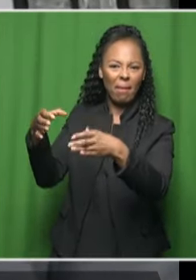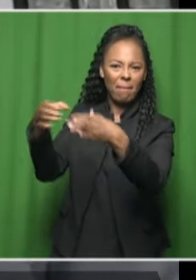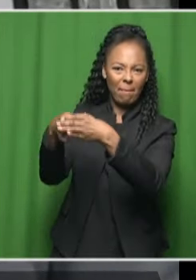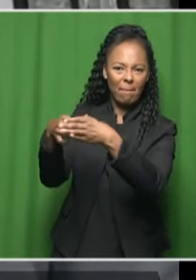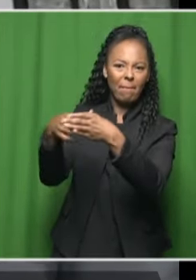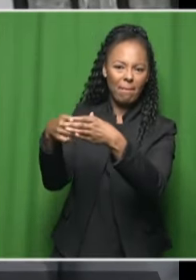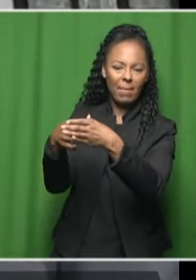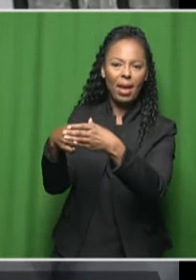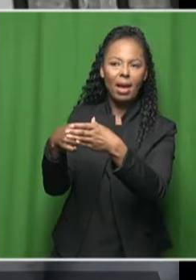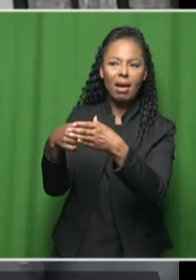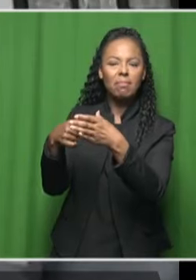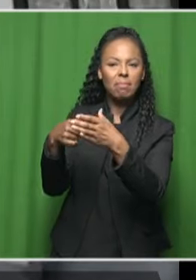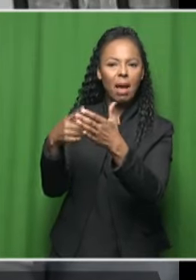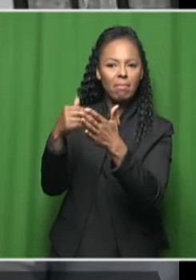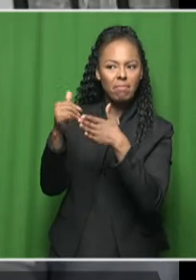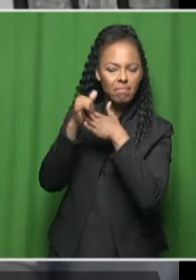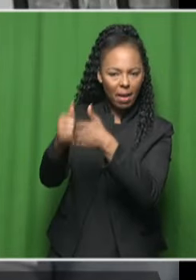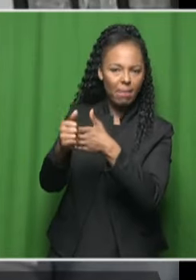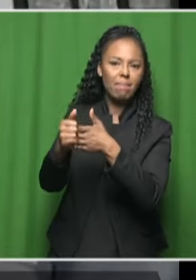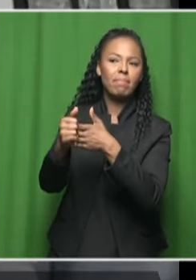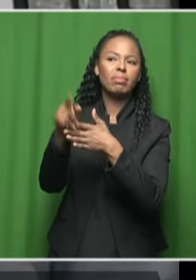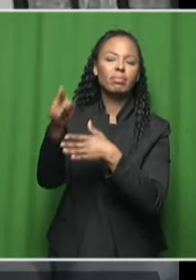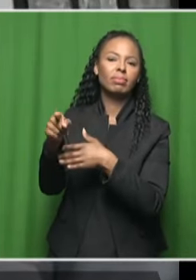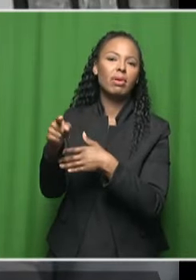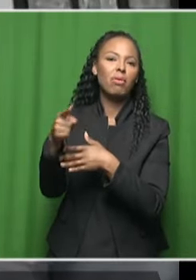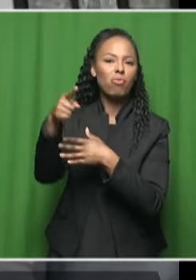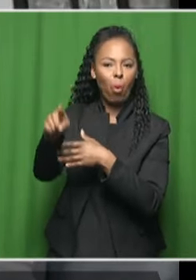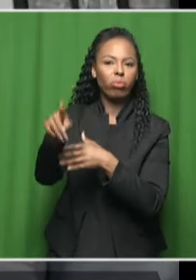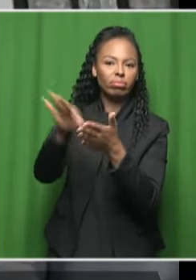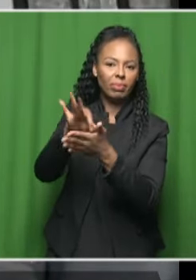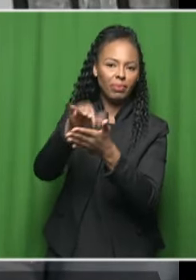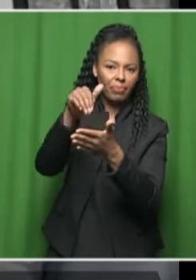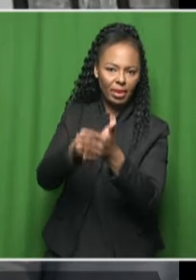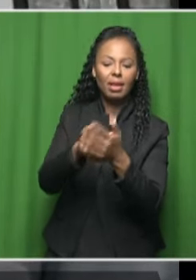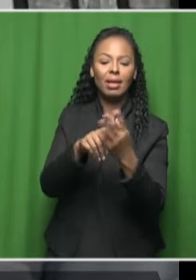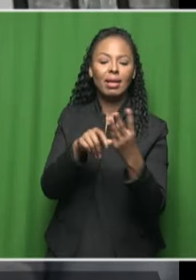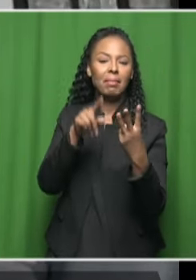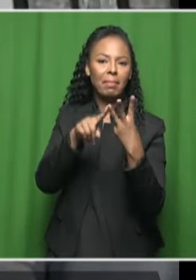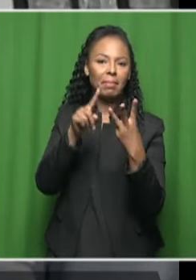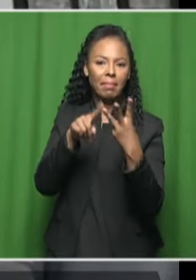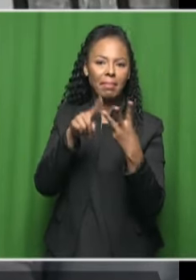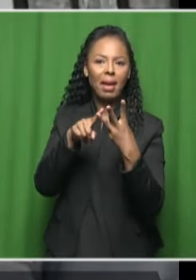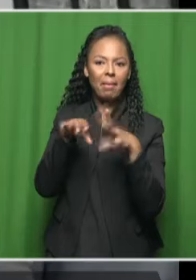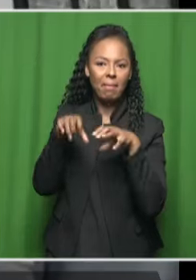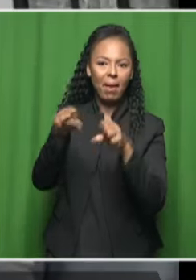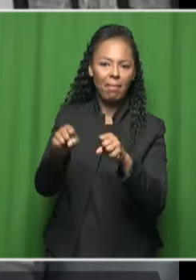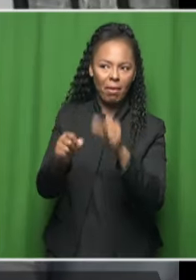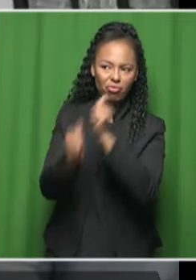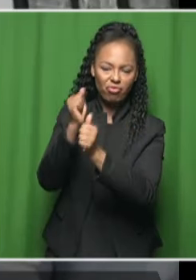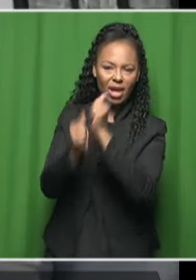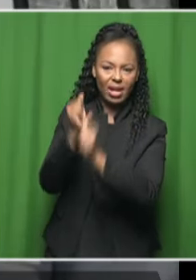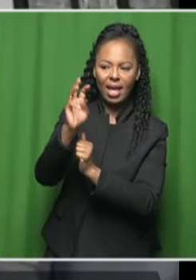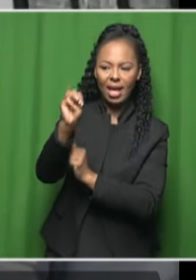to stand for these presidential elections. Lutero Simango inherited his brother's MDM